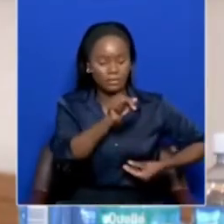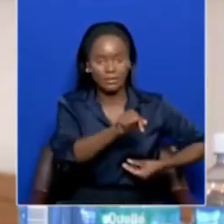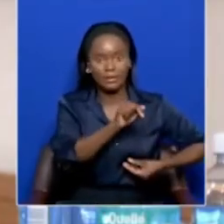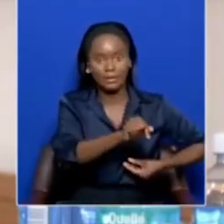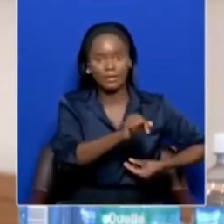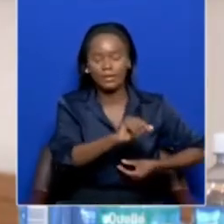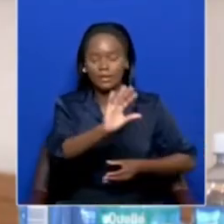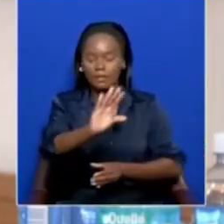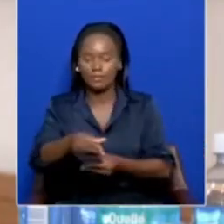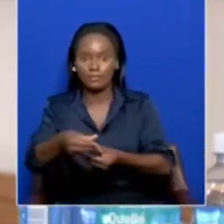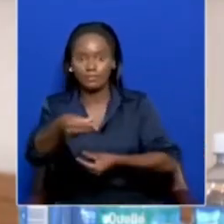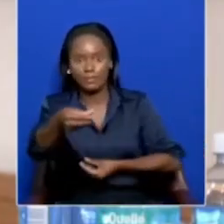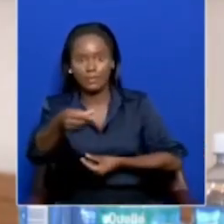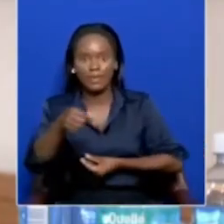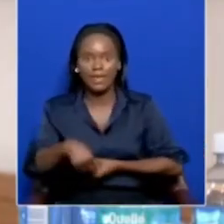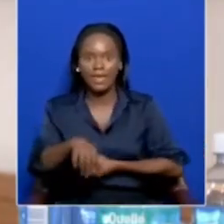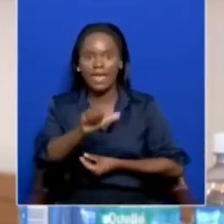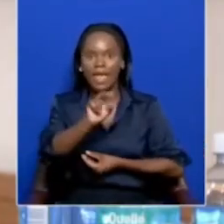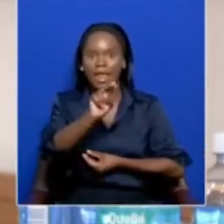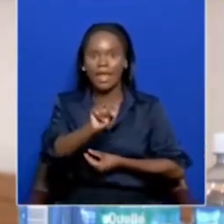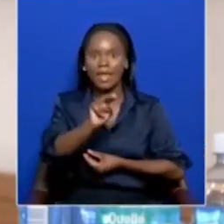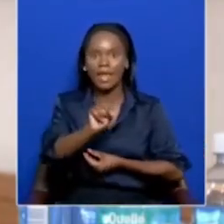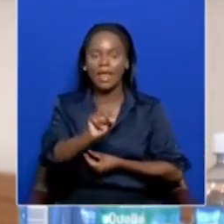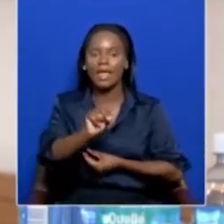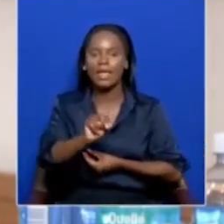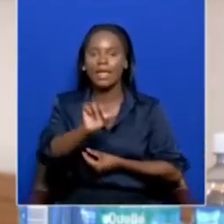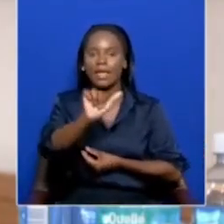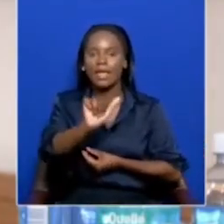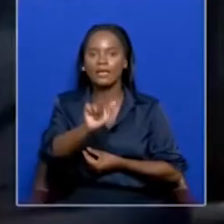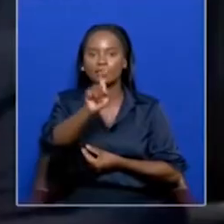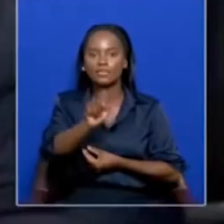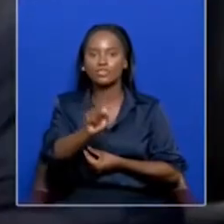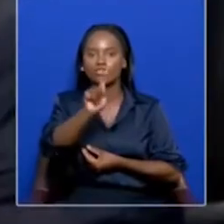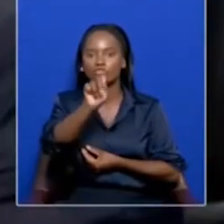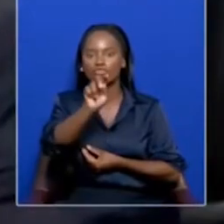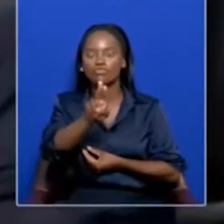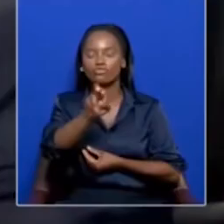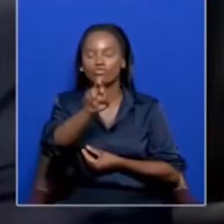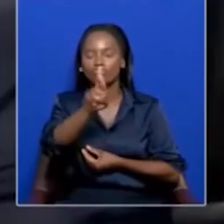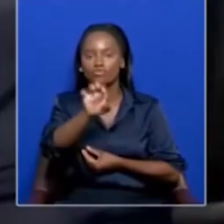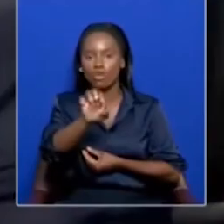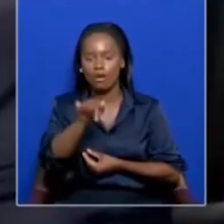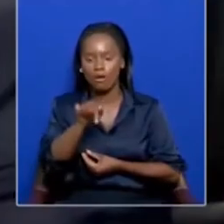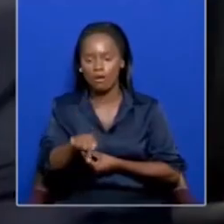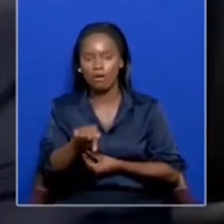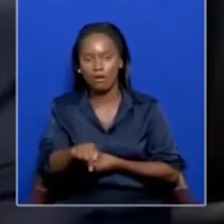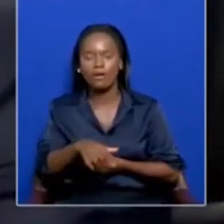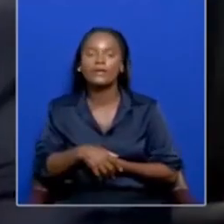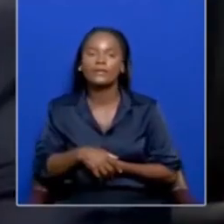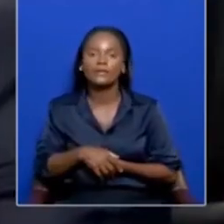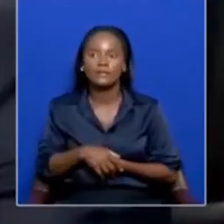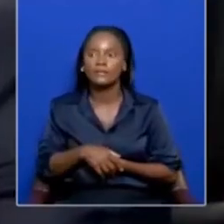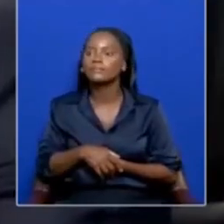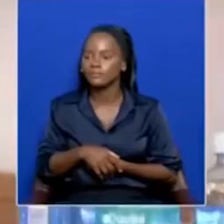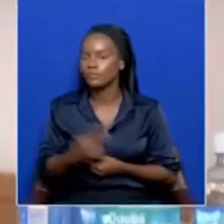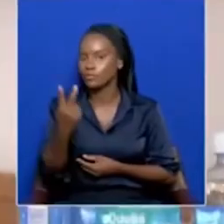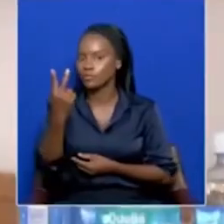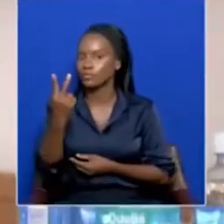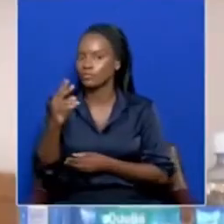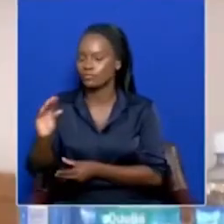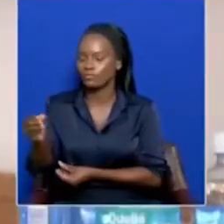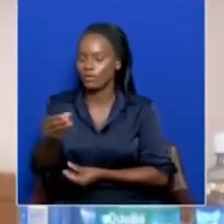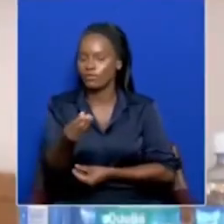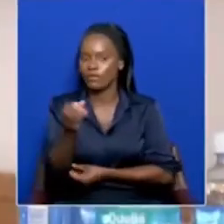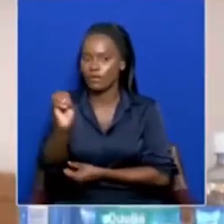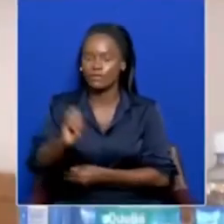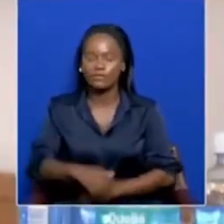Do you confirm you have the second file? Yes, I do. Okay, I would like then for us